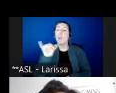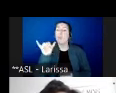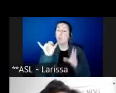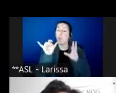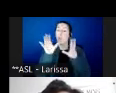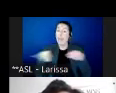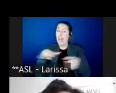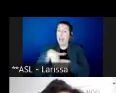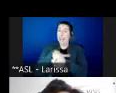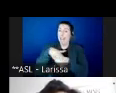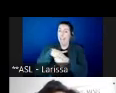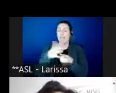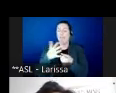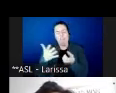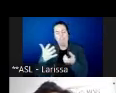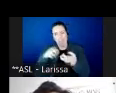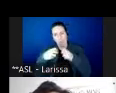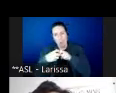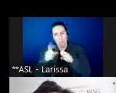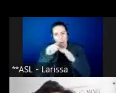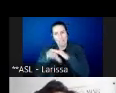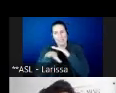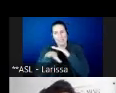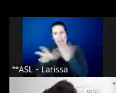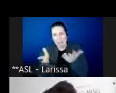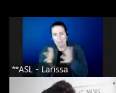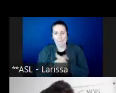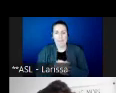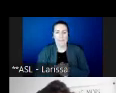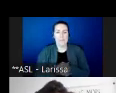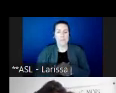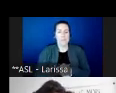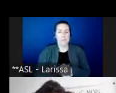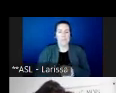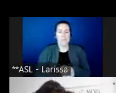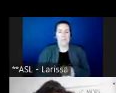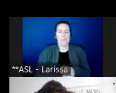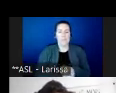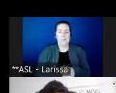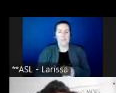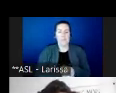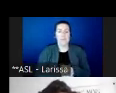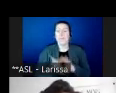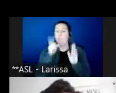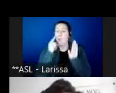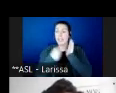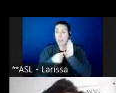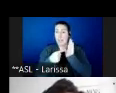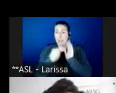the accessibility concerns in our findings. So for example,